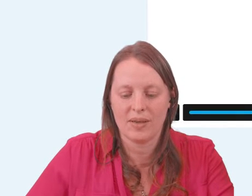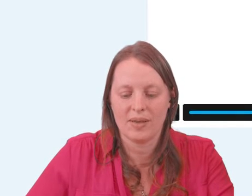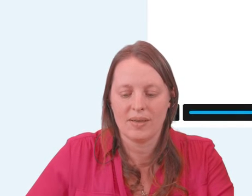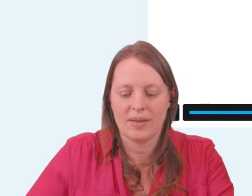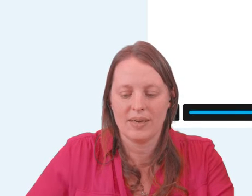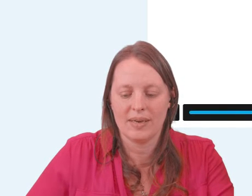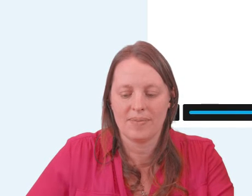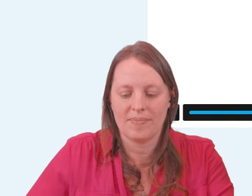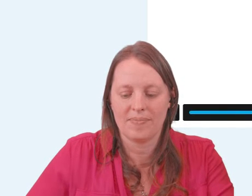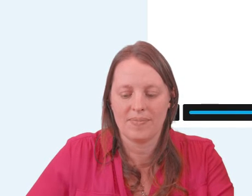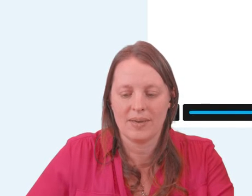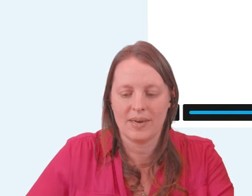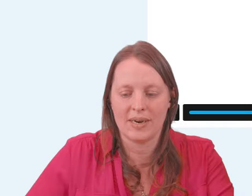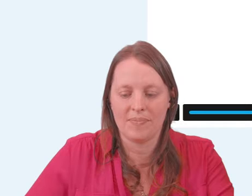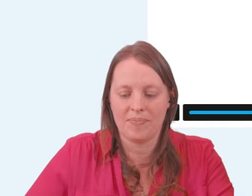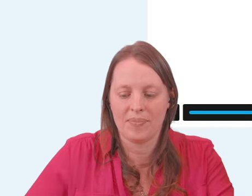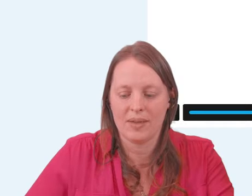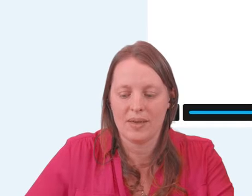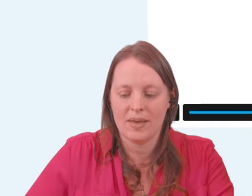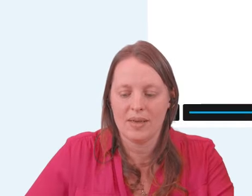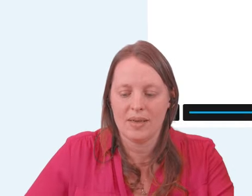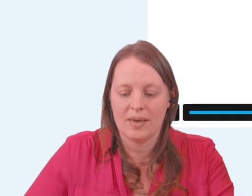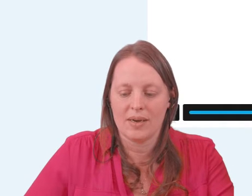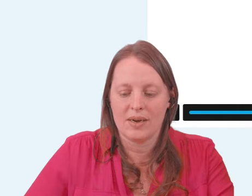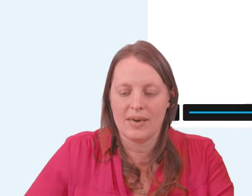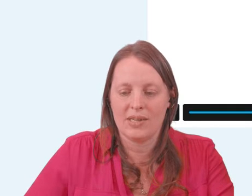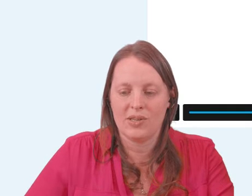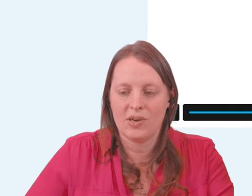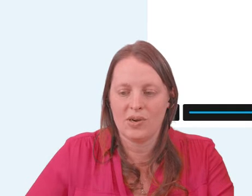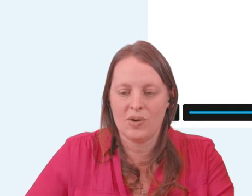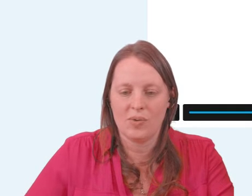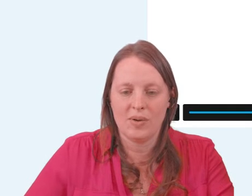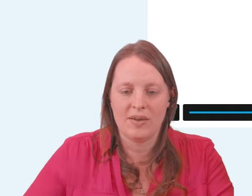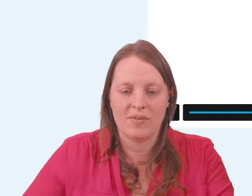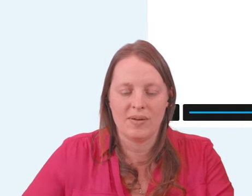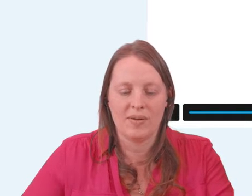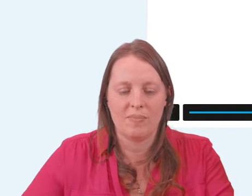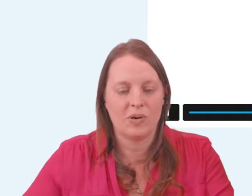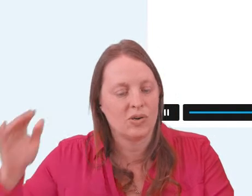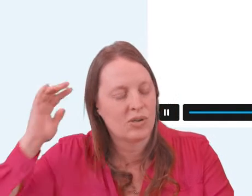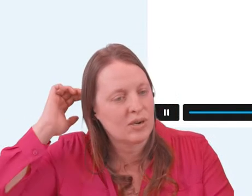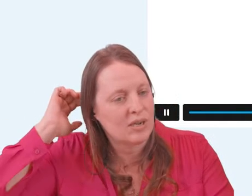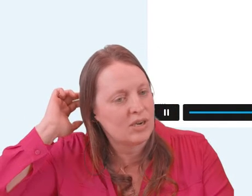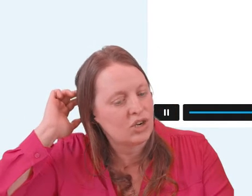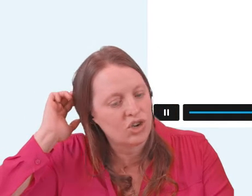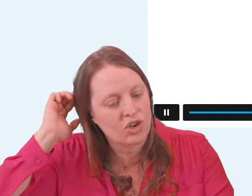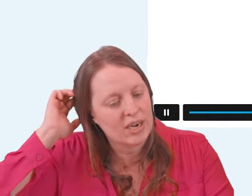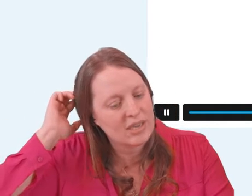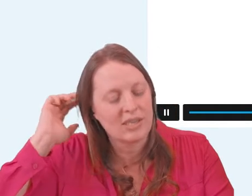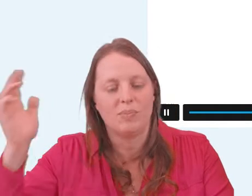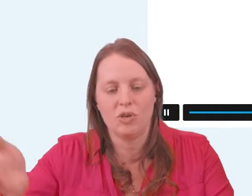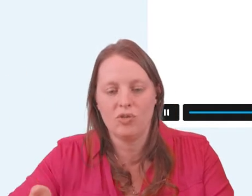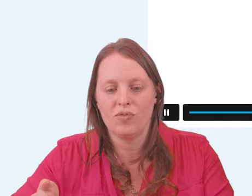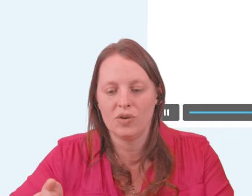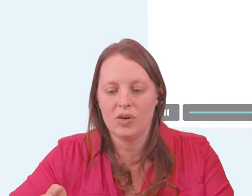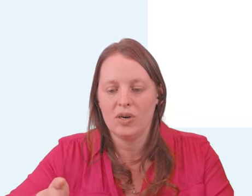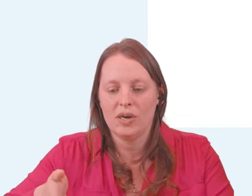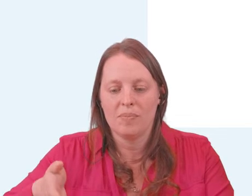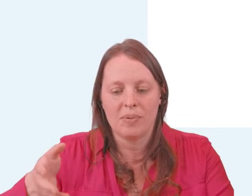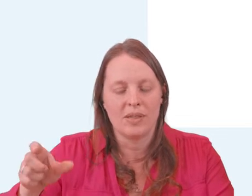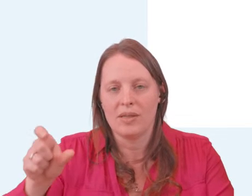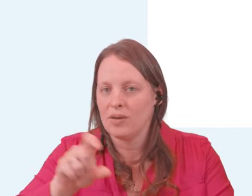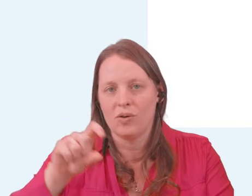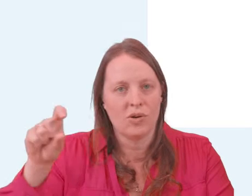Mm-hmm. Yes. Yeah, got it. All right, so if a clinician tries this